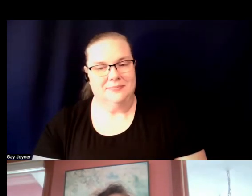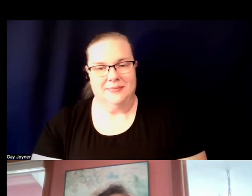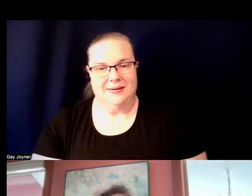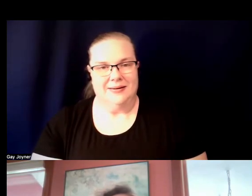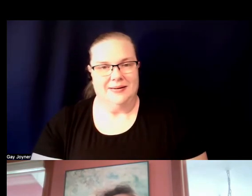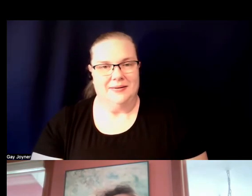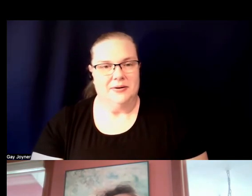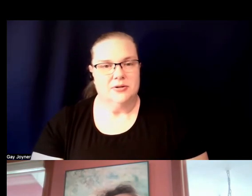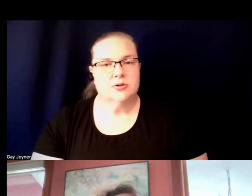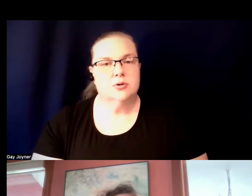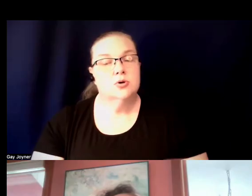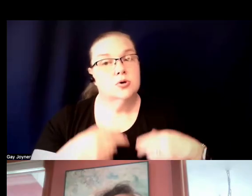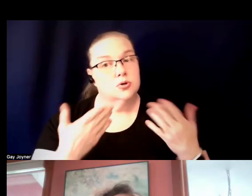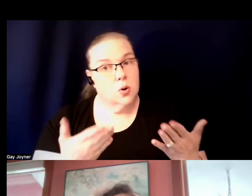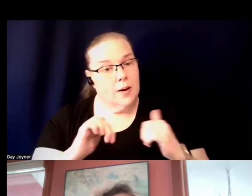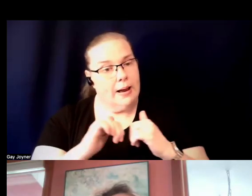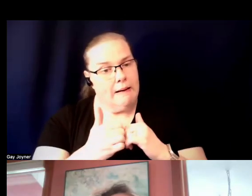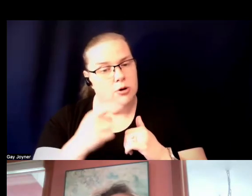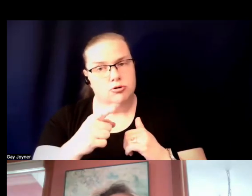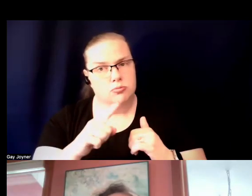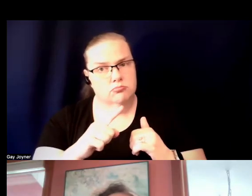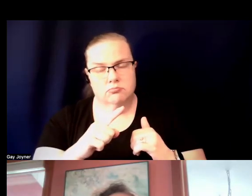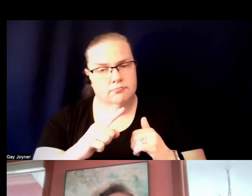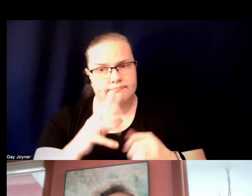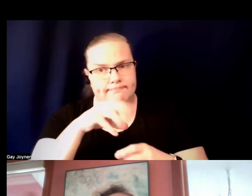Mm. So how did you get into this line of